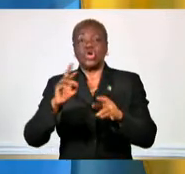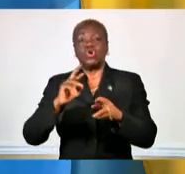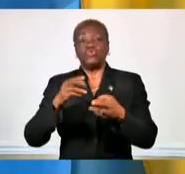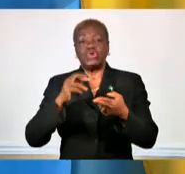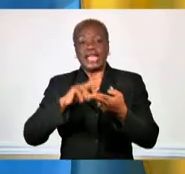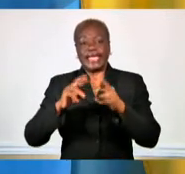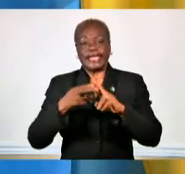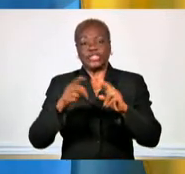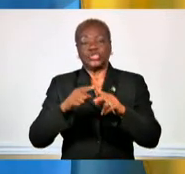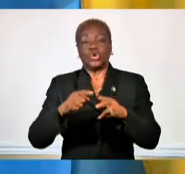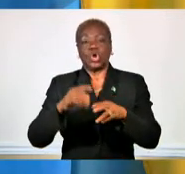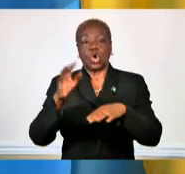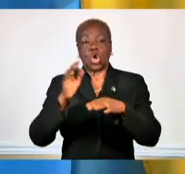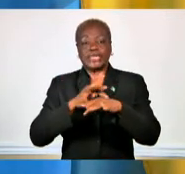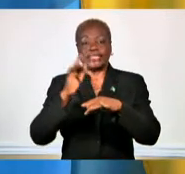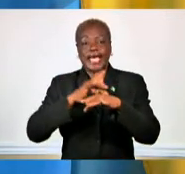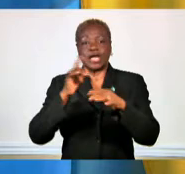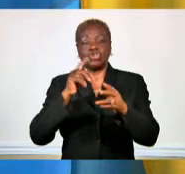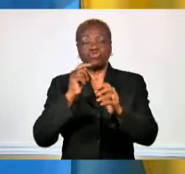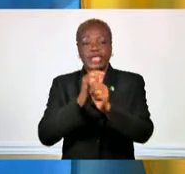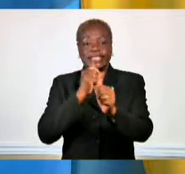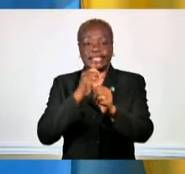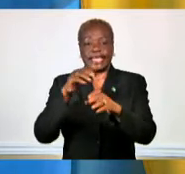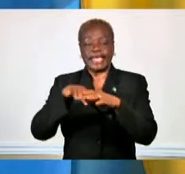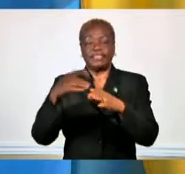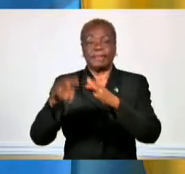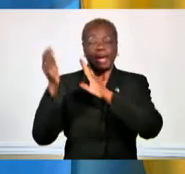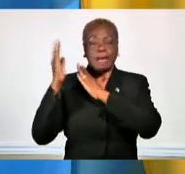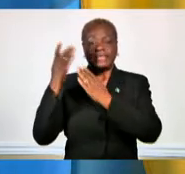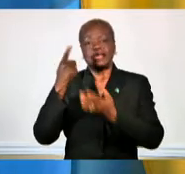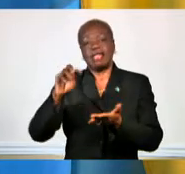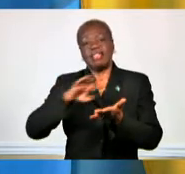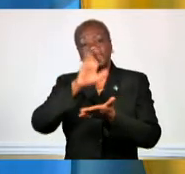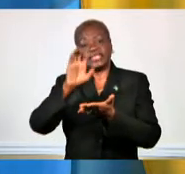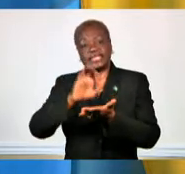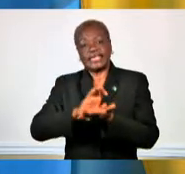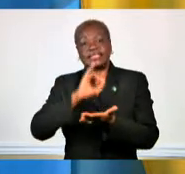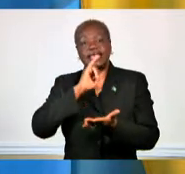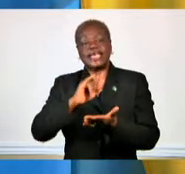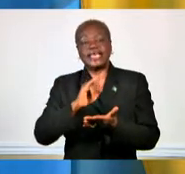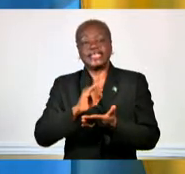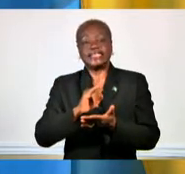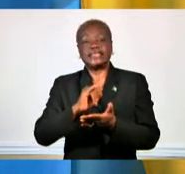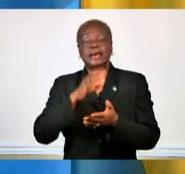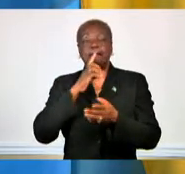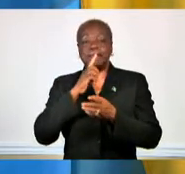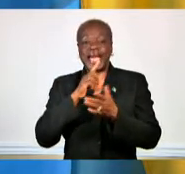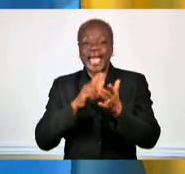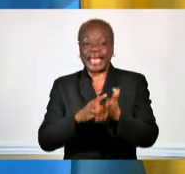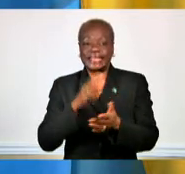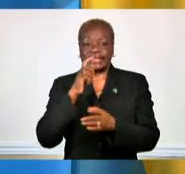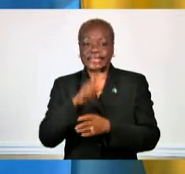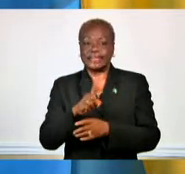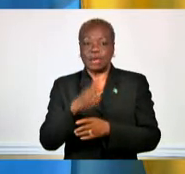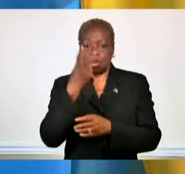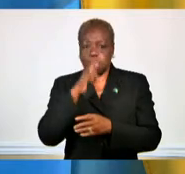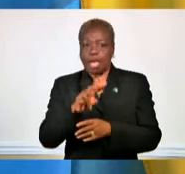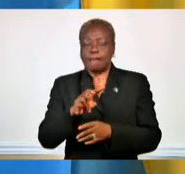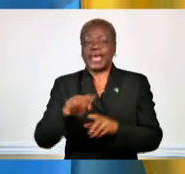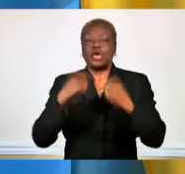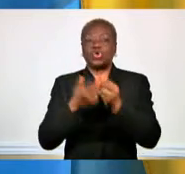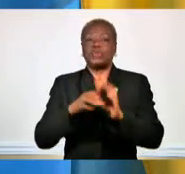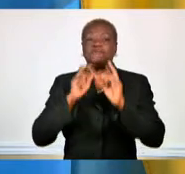Bahamas. The center is manned by a group of public health